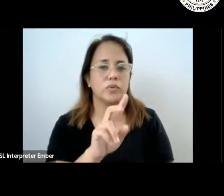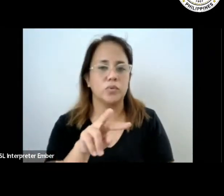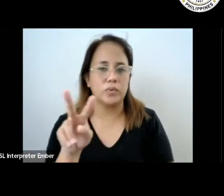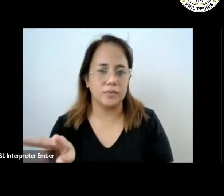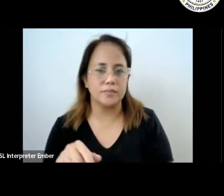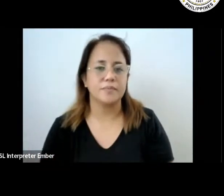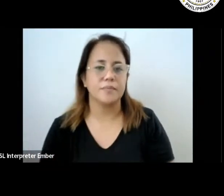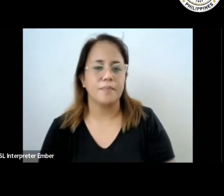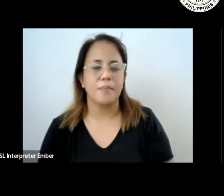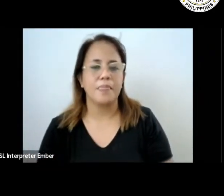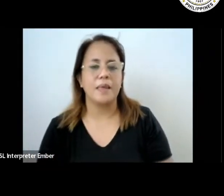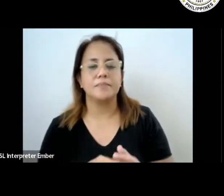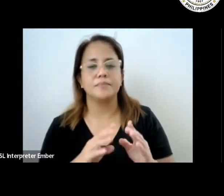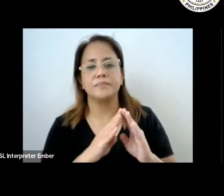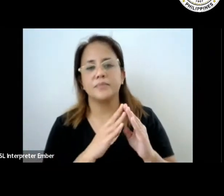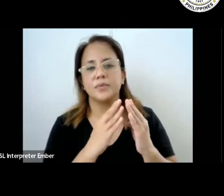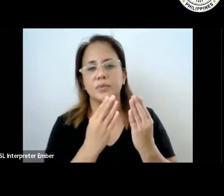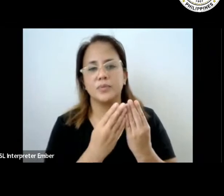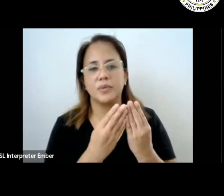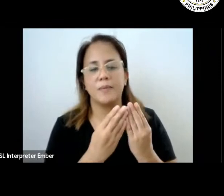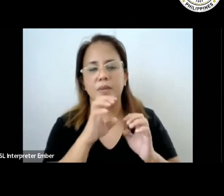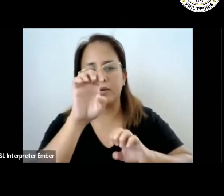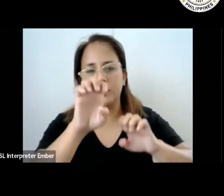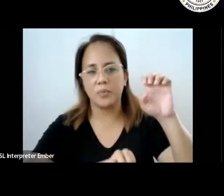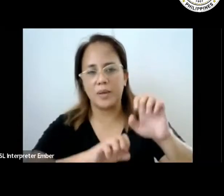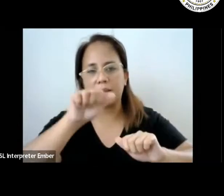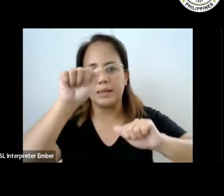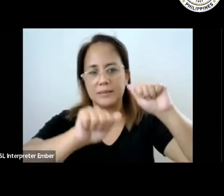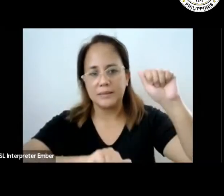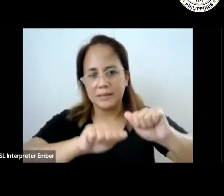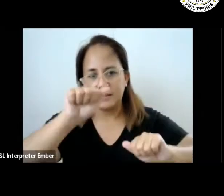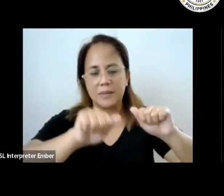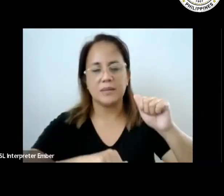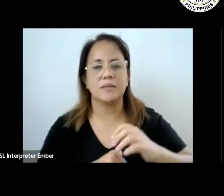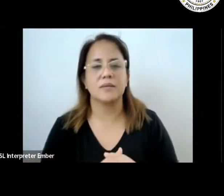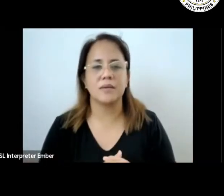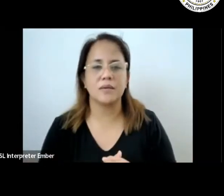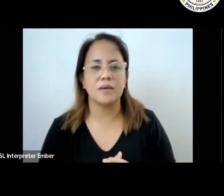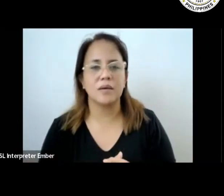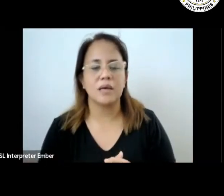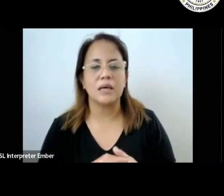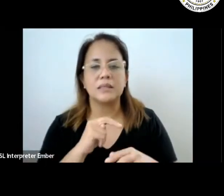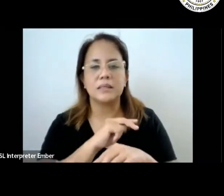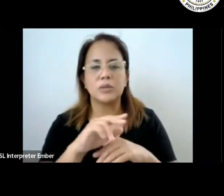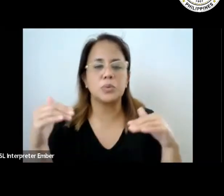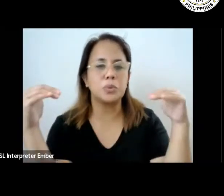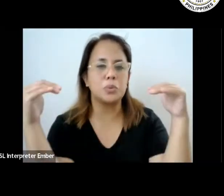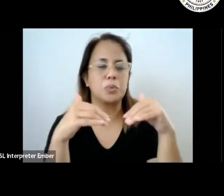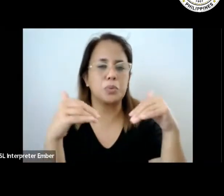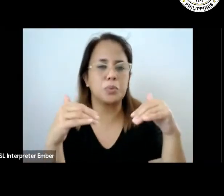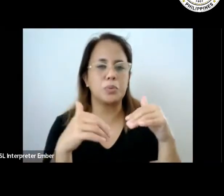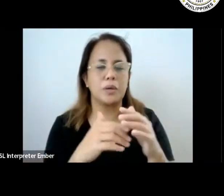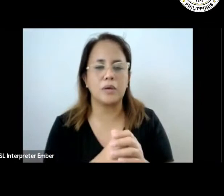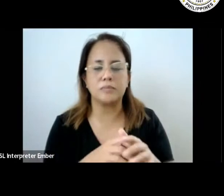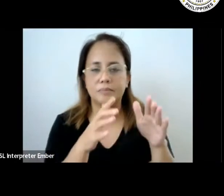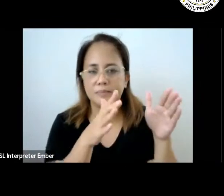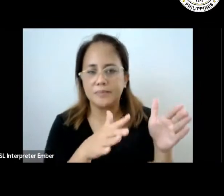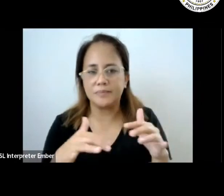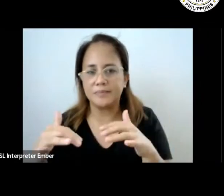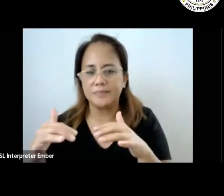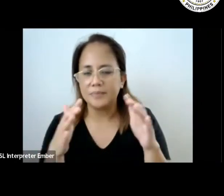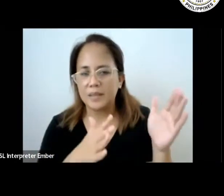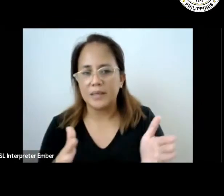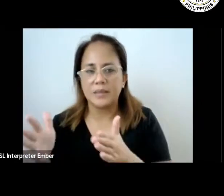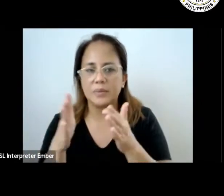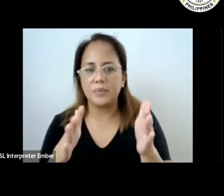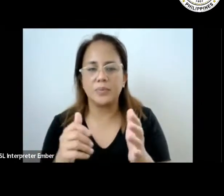October 2022. Bureau of Evaluation and Assessment, National Meeting on Roadmap to